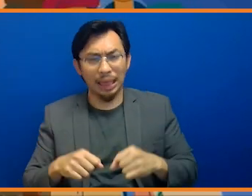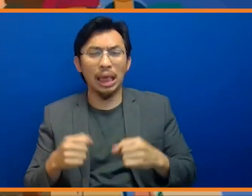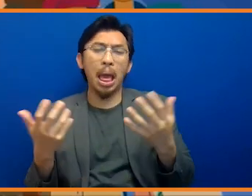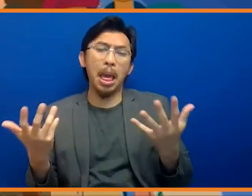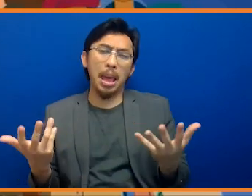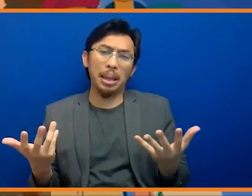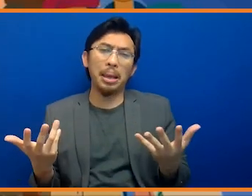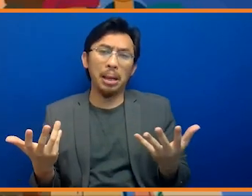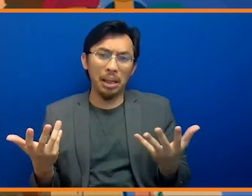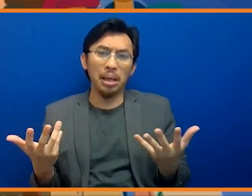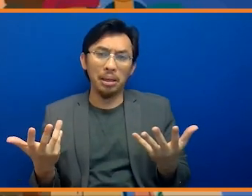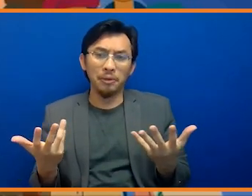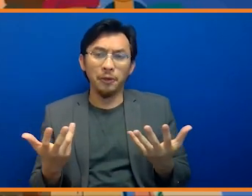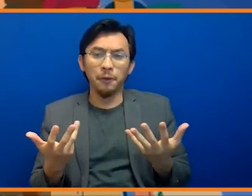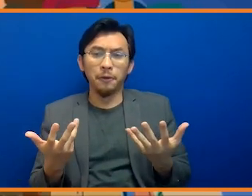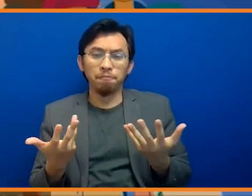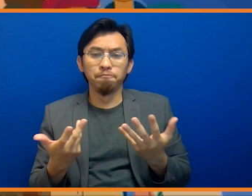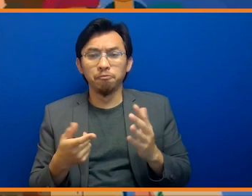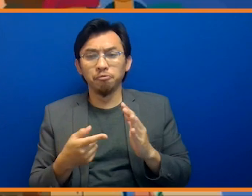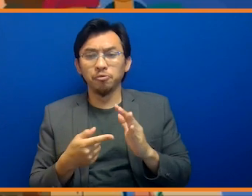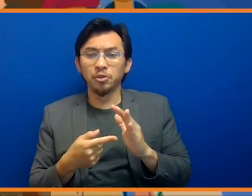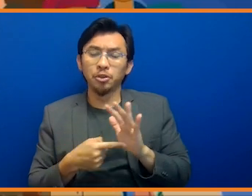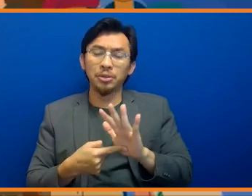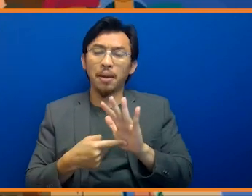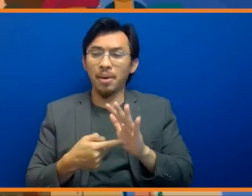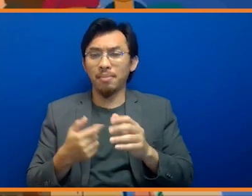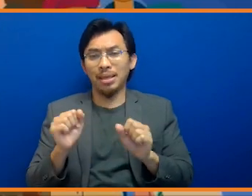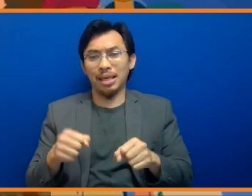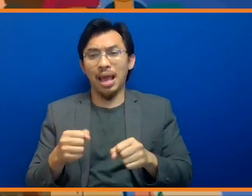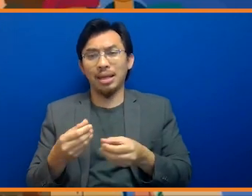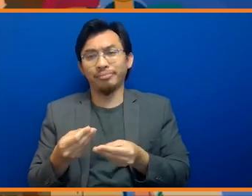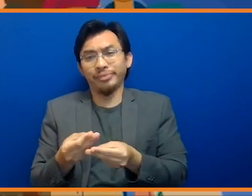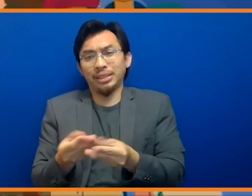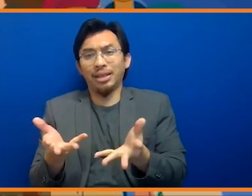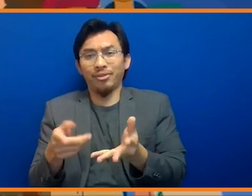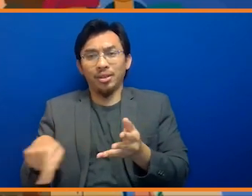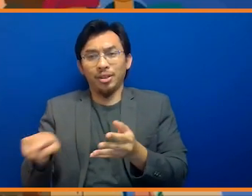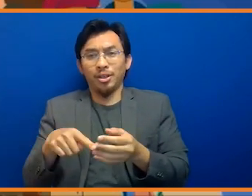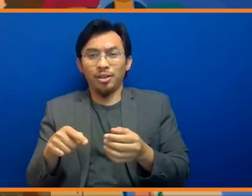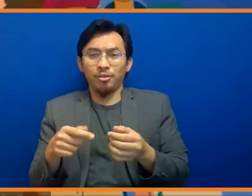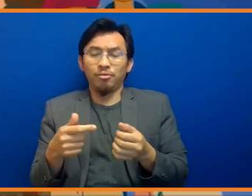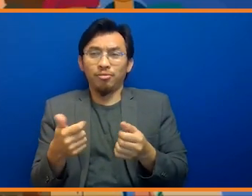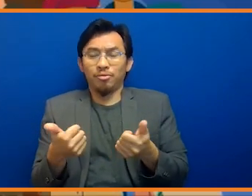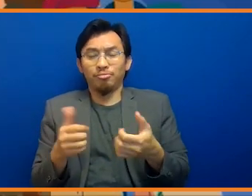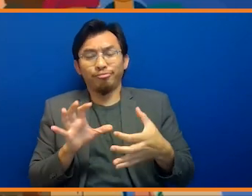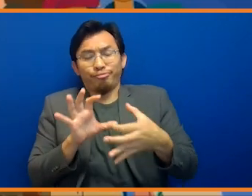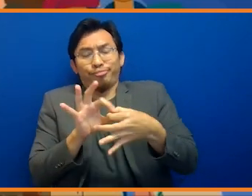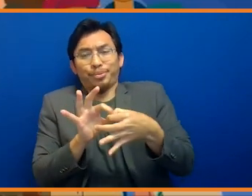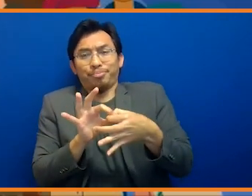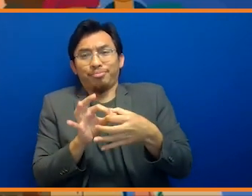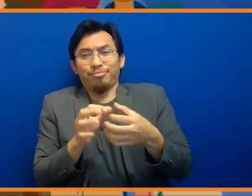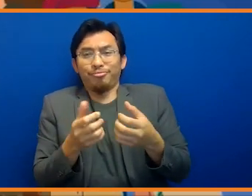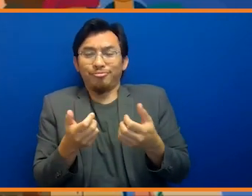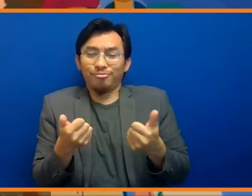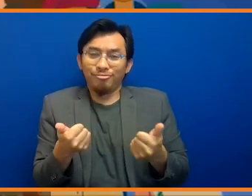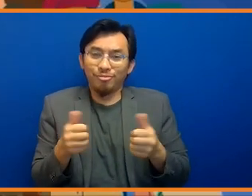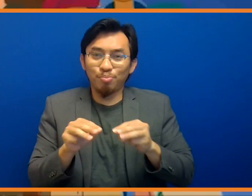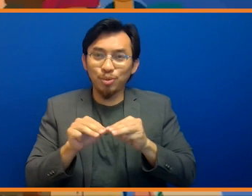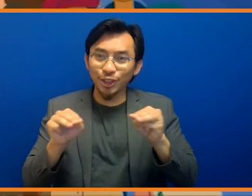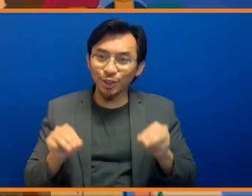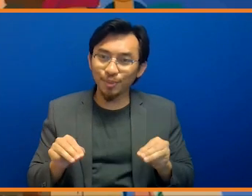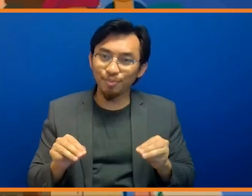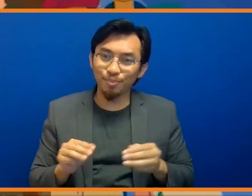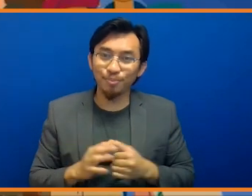here games, for example, but make the youth always engage with the museum.